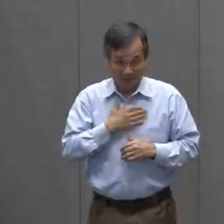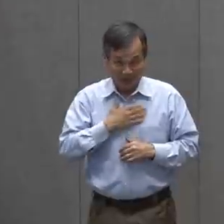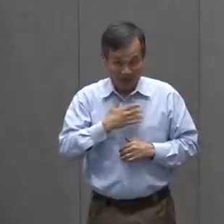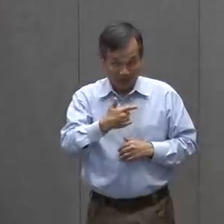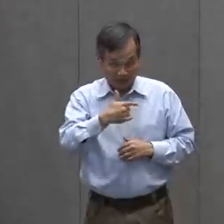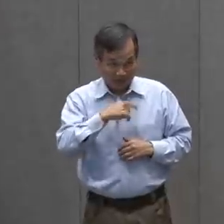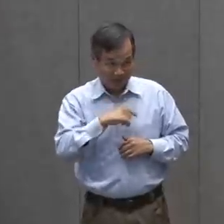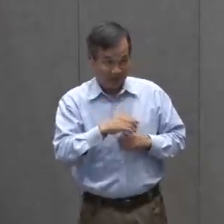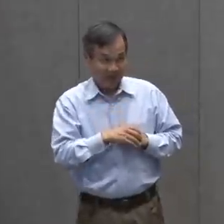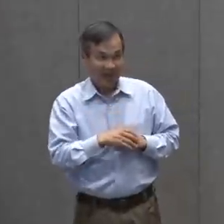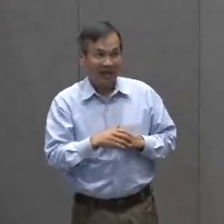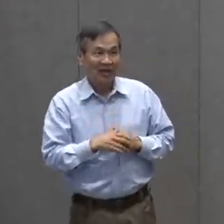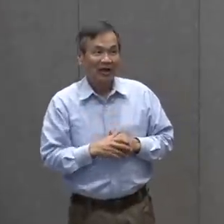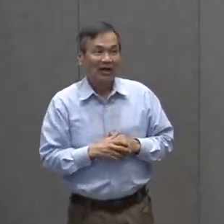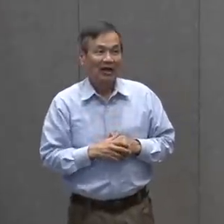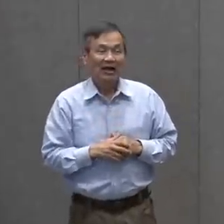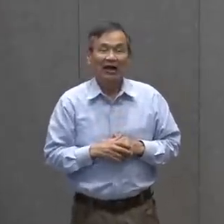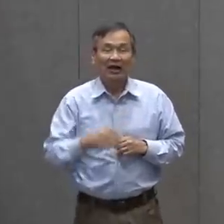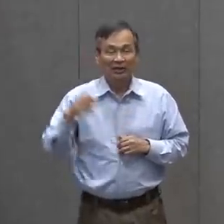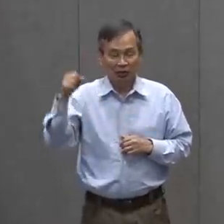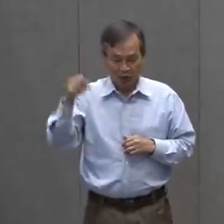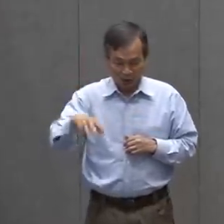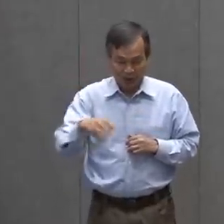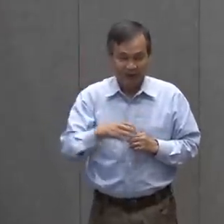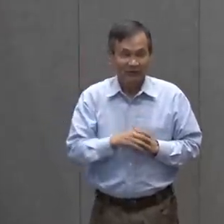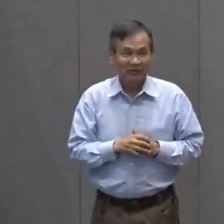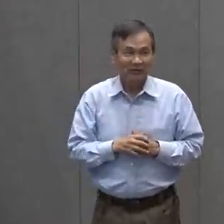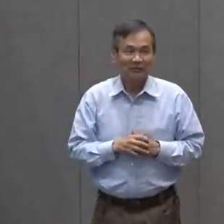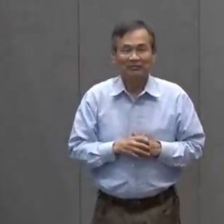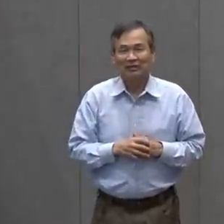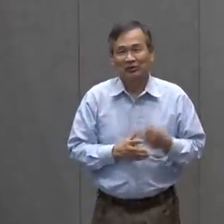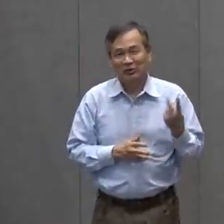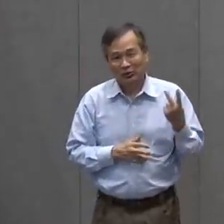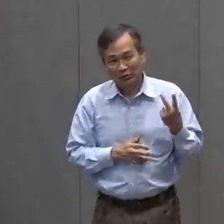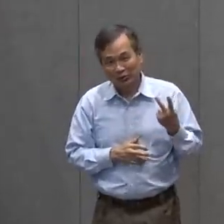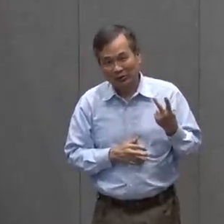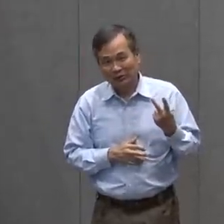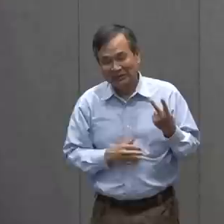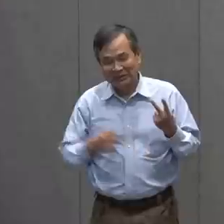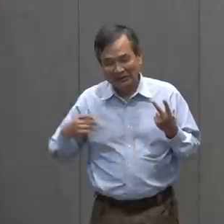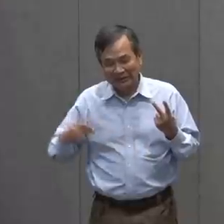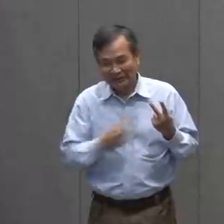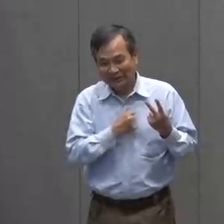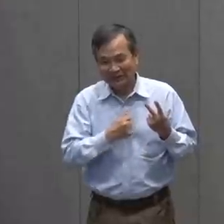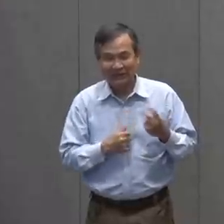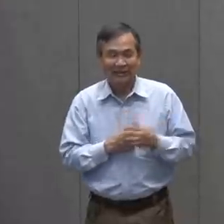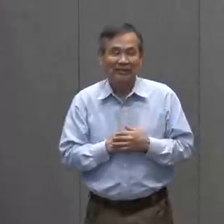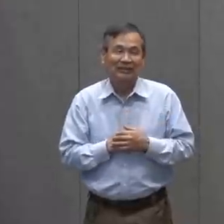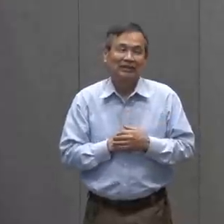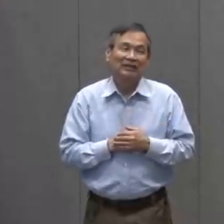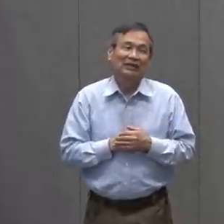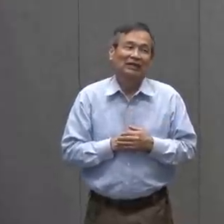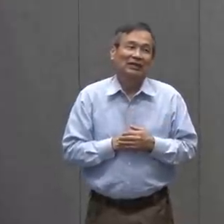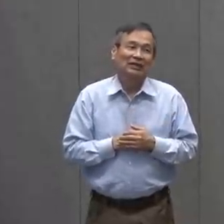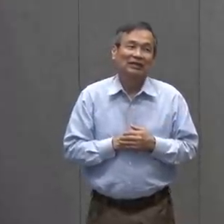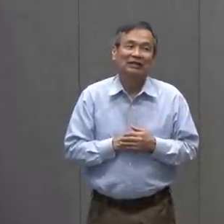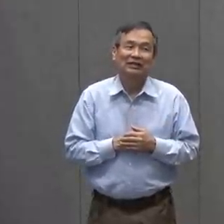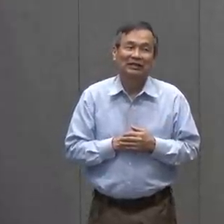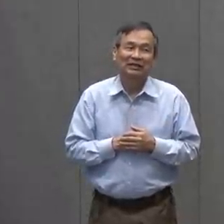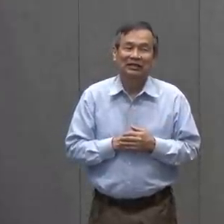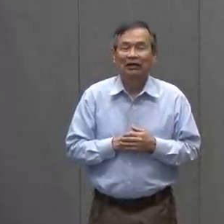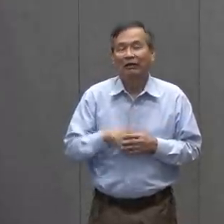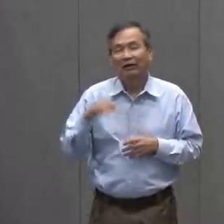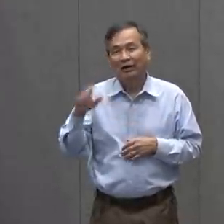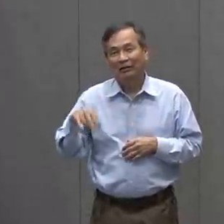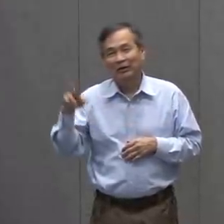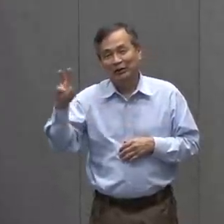again, and I get to roll the die. And I got a 2. So of course I'm gonna put in the 1s. Good